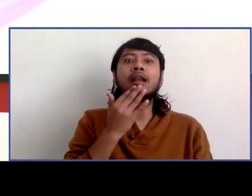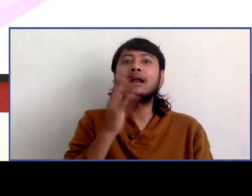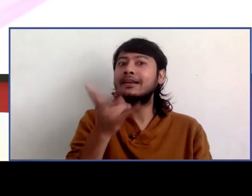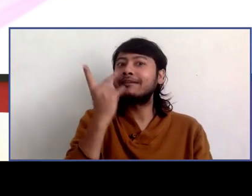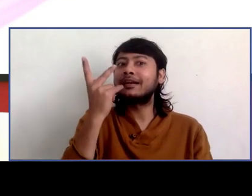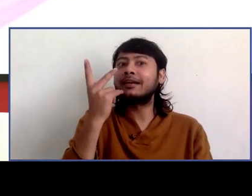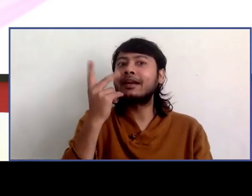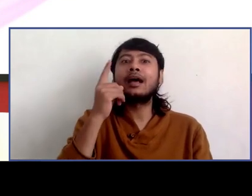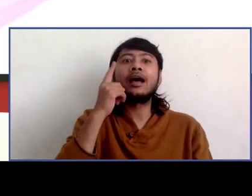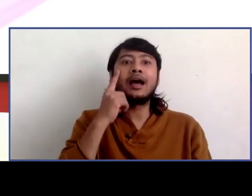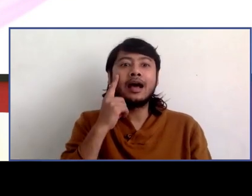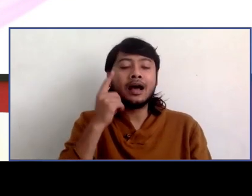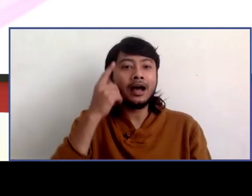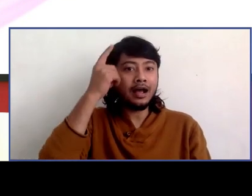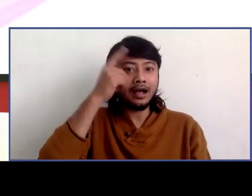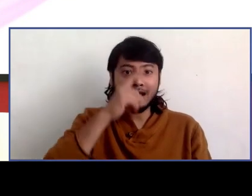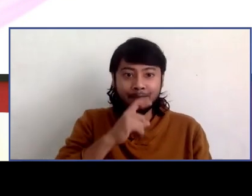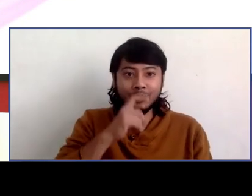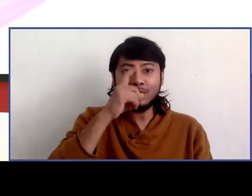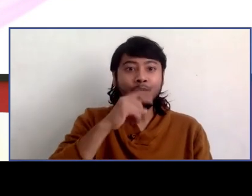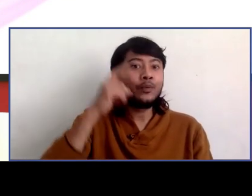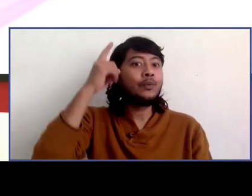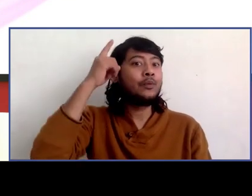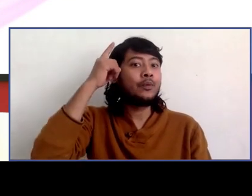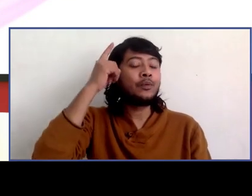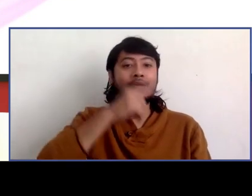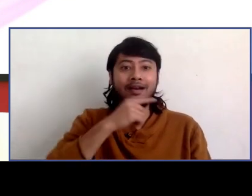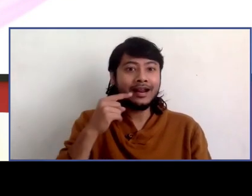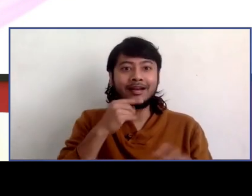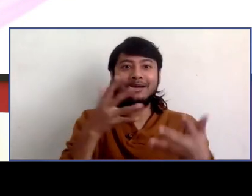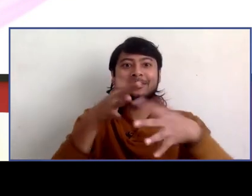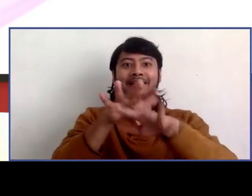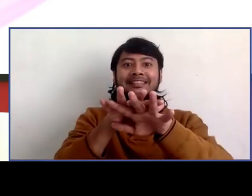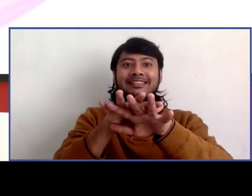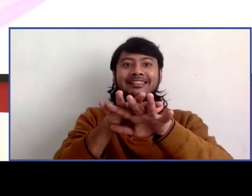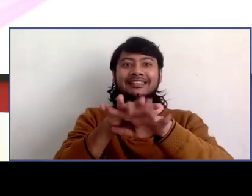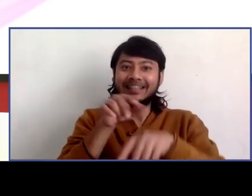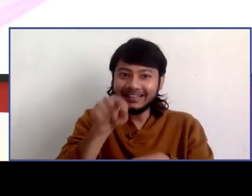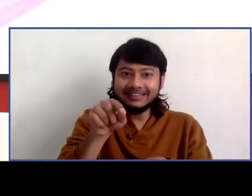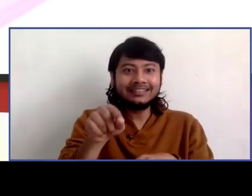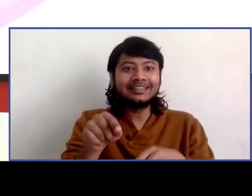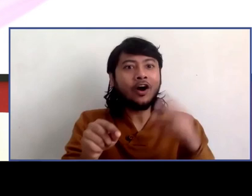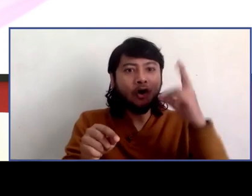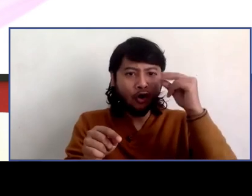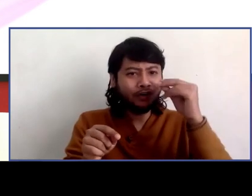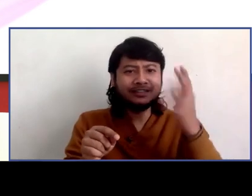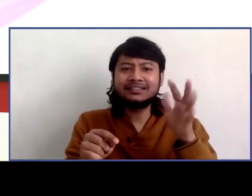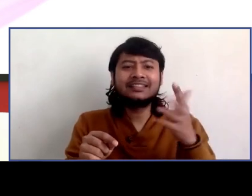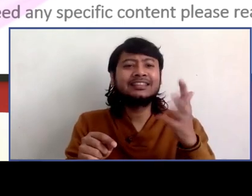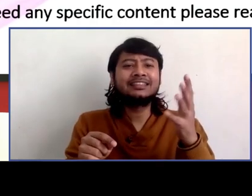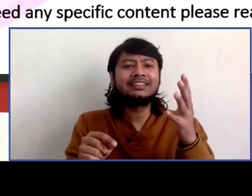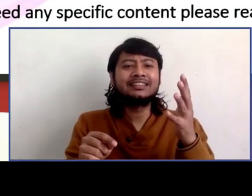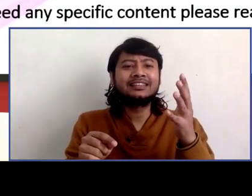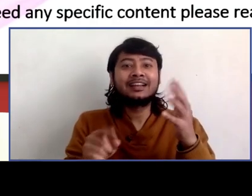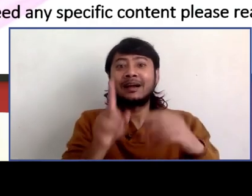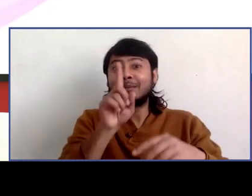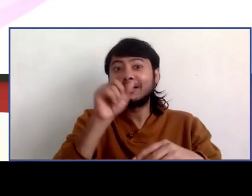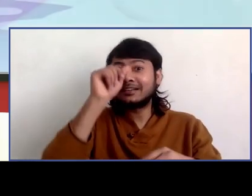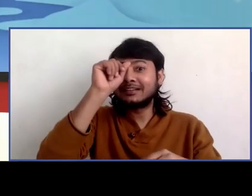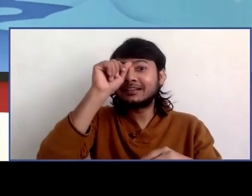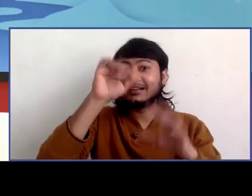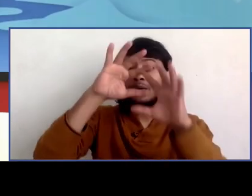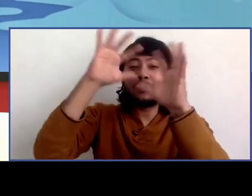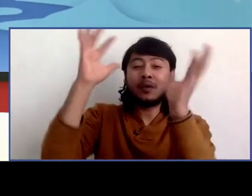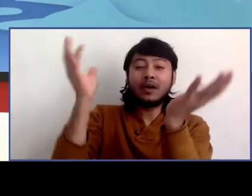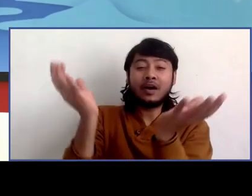the carrots in the world were just violet. And there's only one flag in this entire world which has a tint of violet